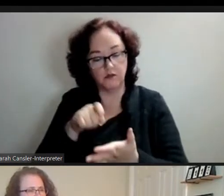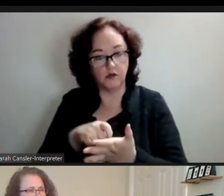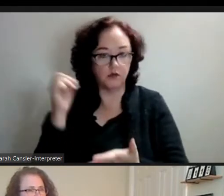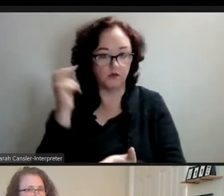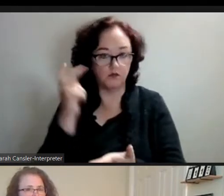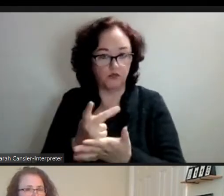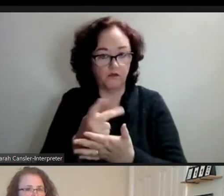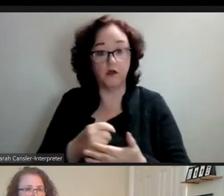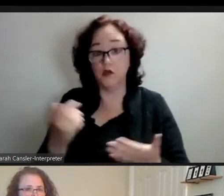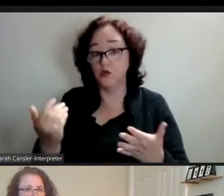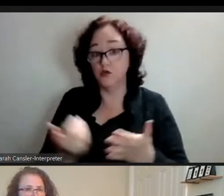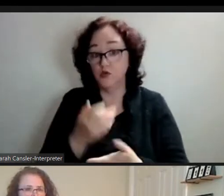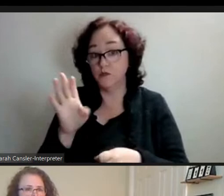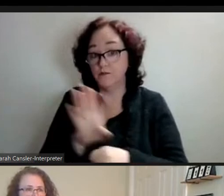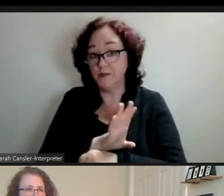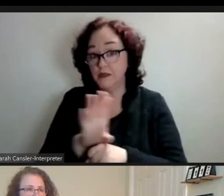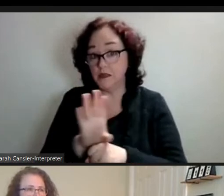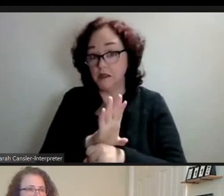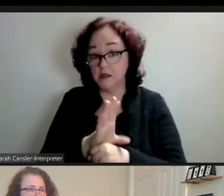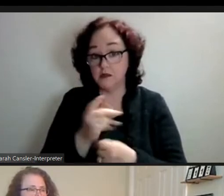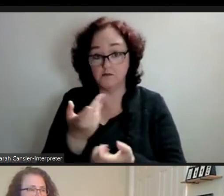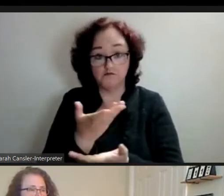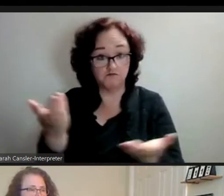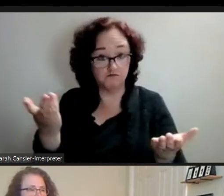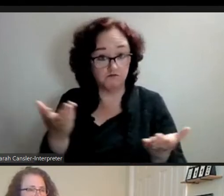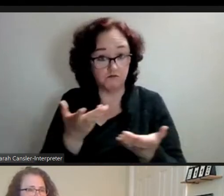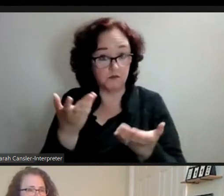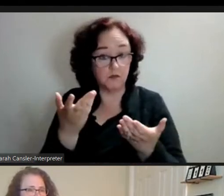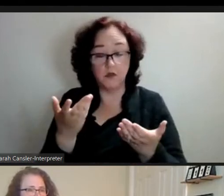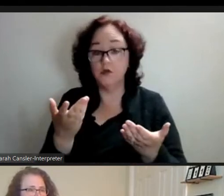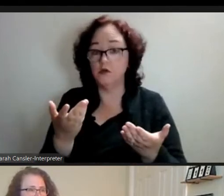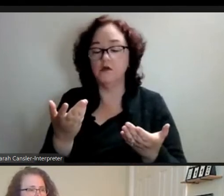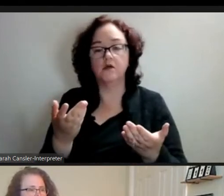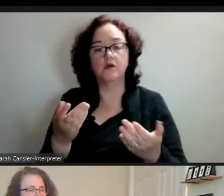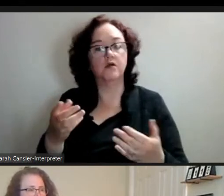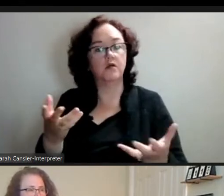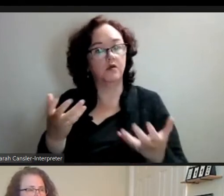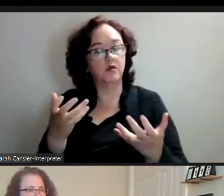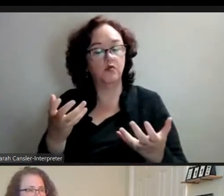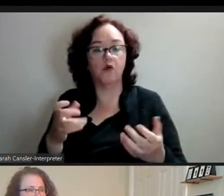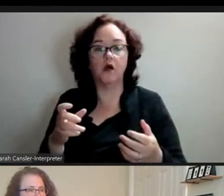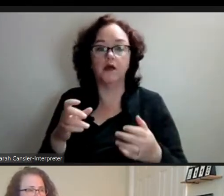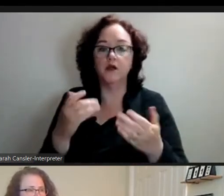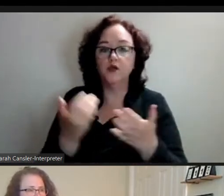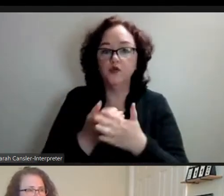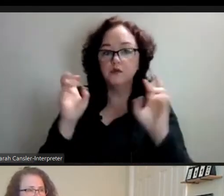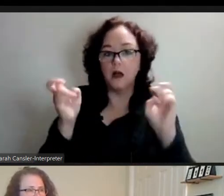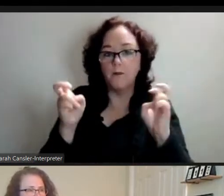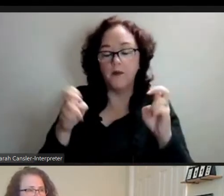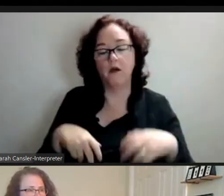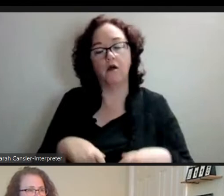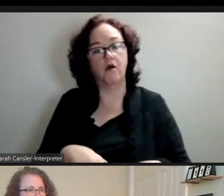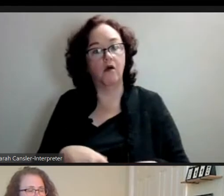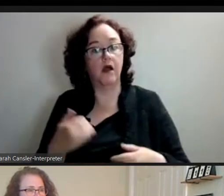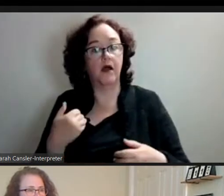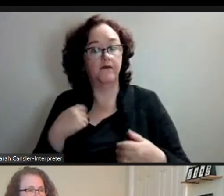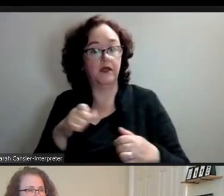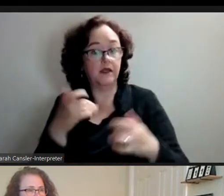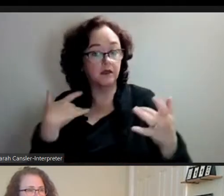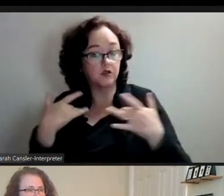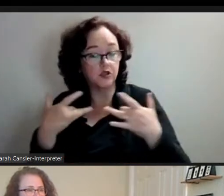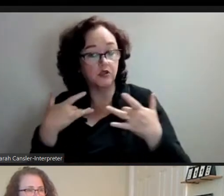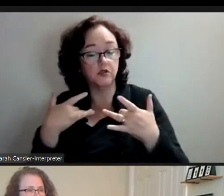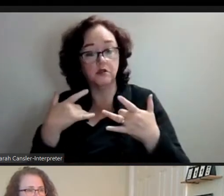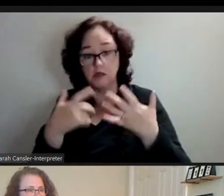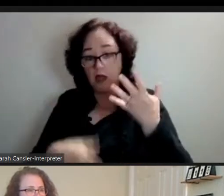does any member want any topic or has any concern that would like to be added to the October 2022